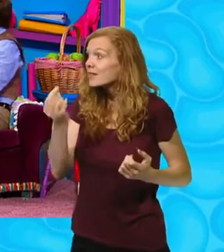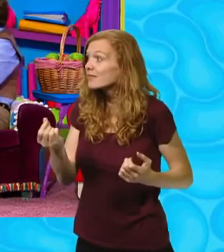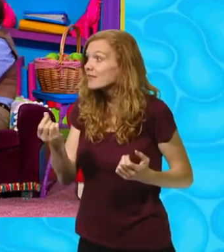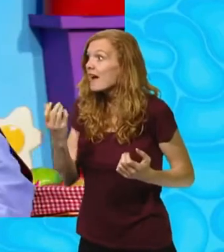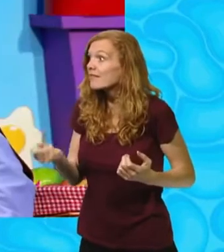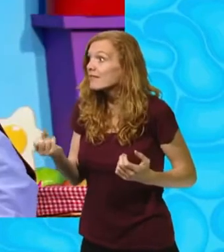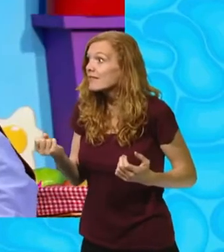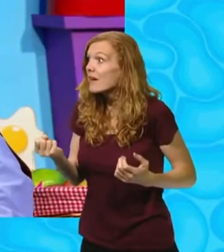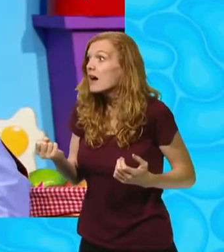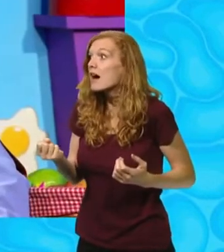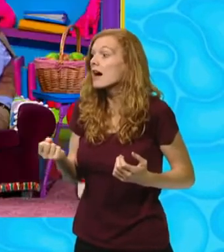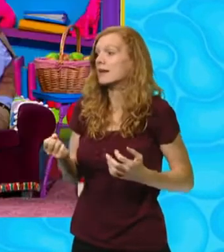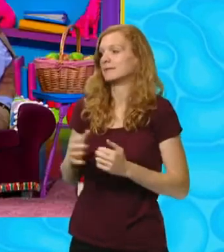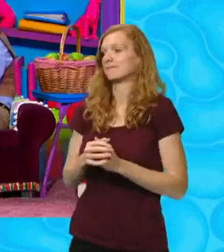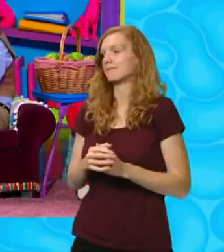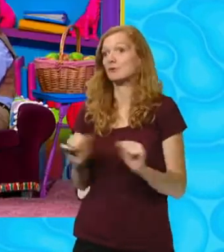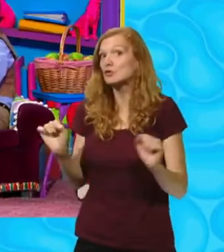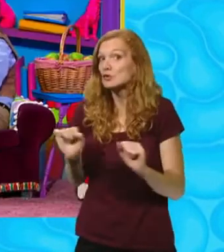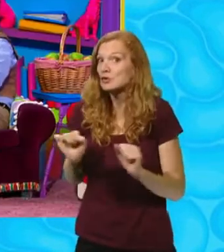Any sign yet, Little Monster? Has it fallen out?